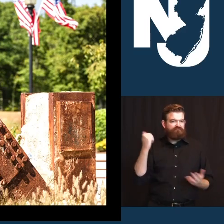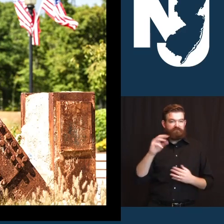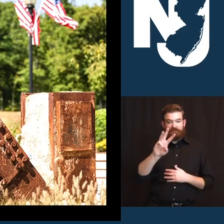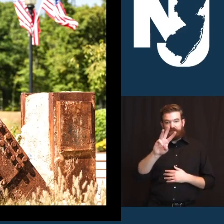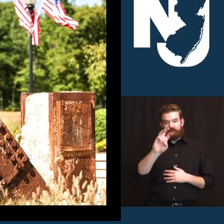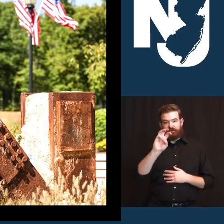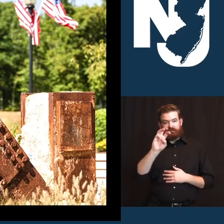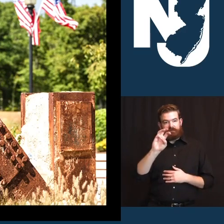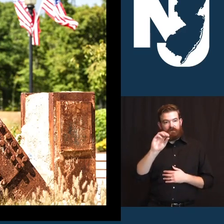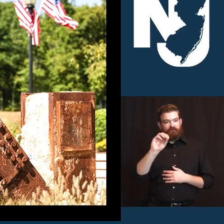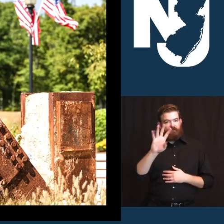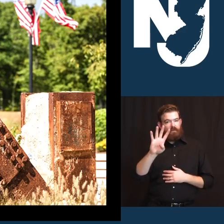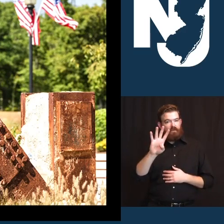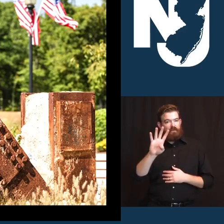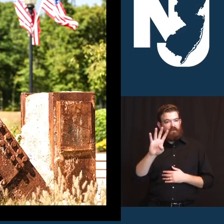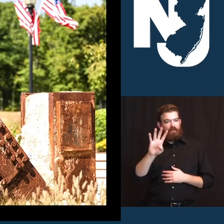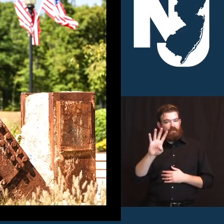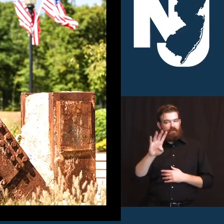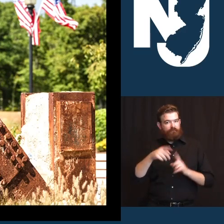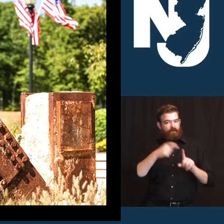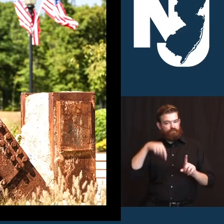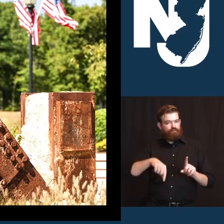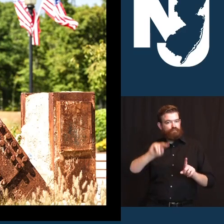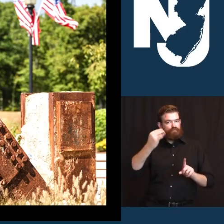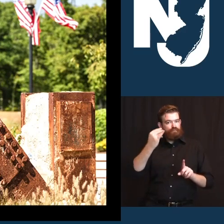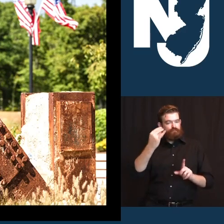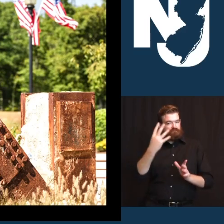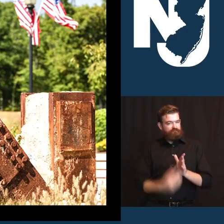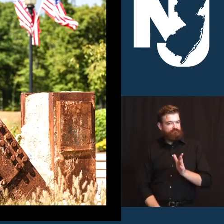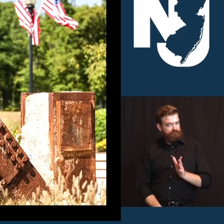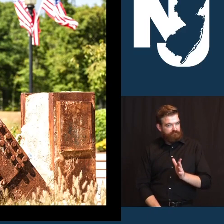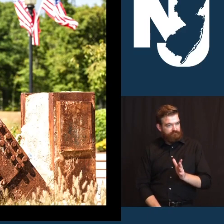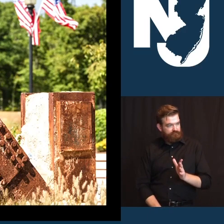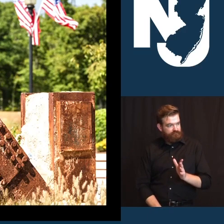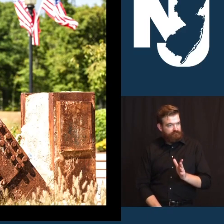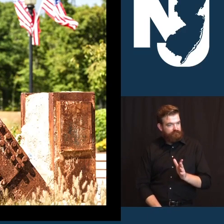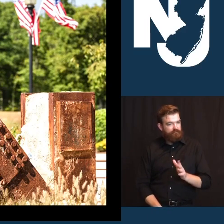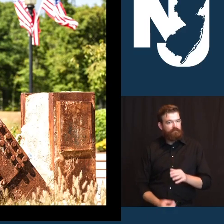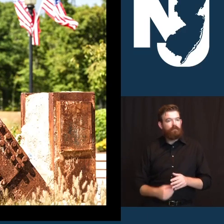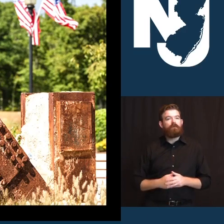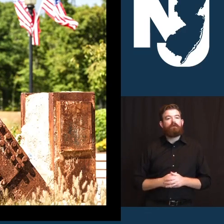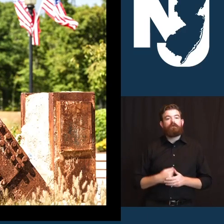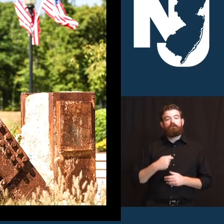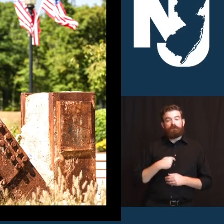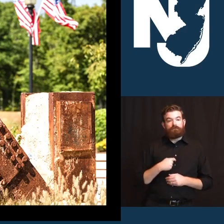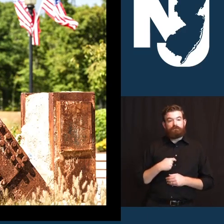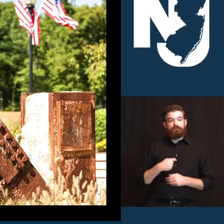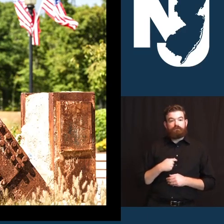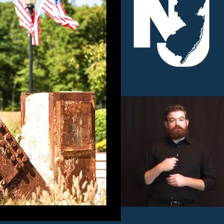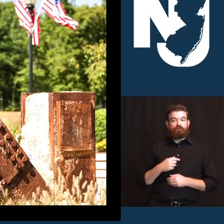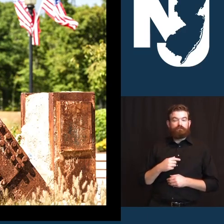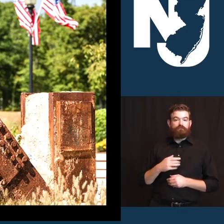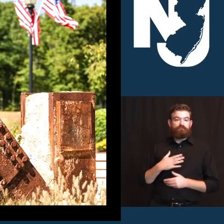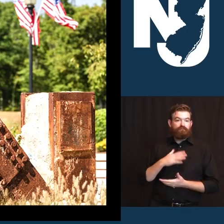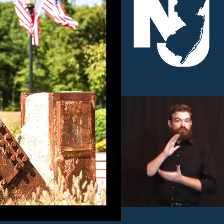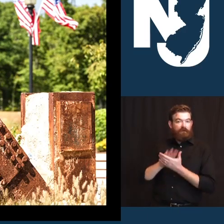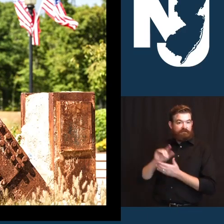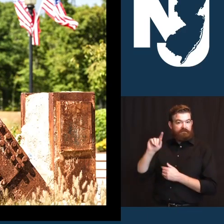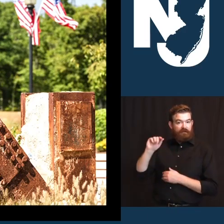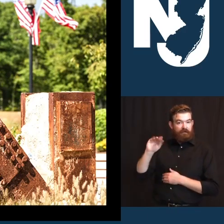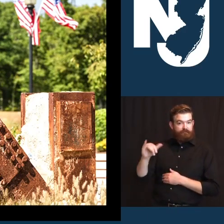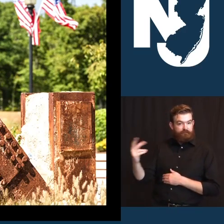lost. This morning, Tammy and I had the tremendous honor again to join the families and former colleagues, as well as